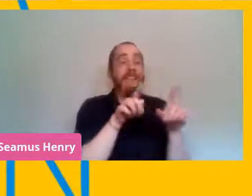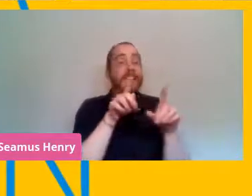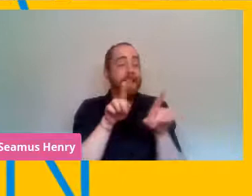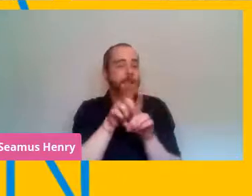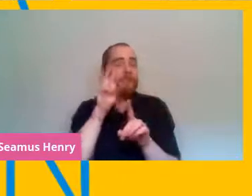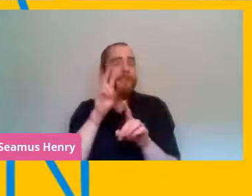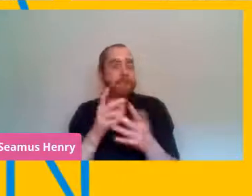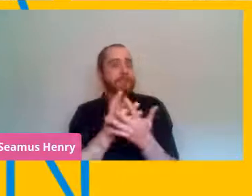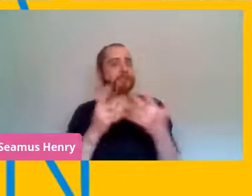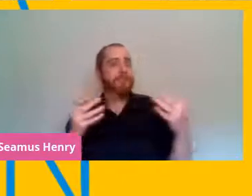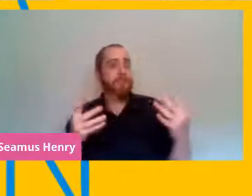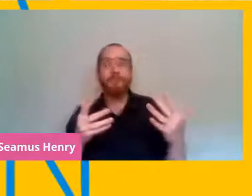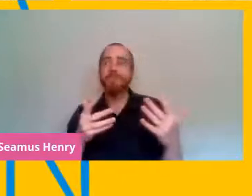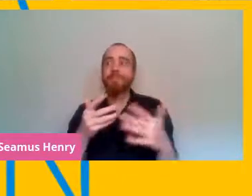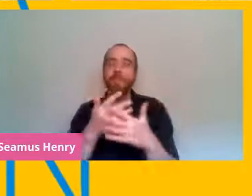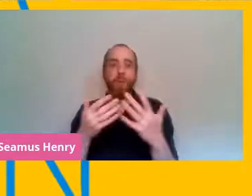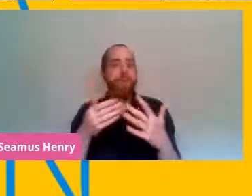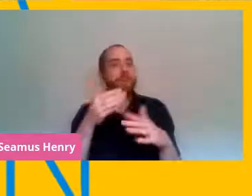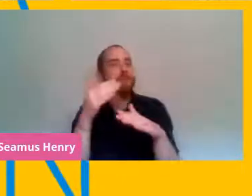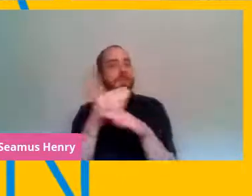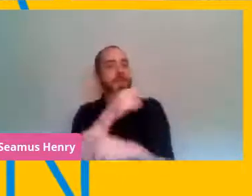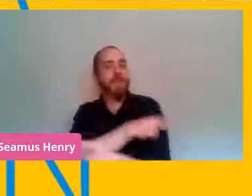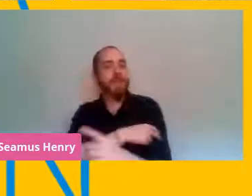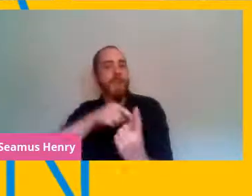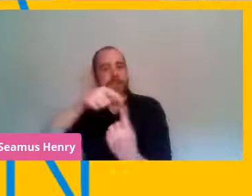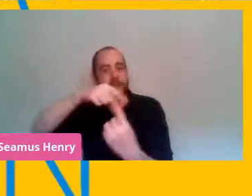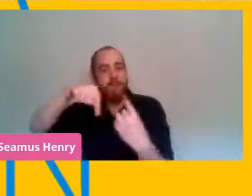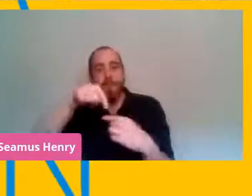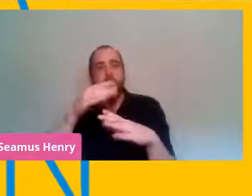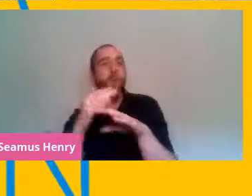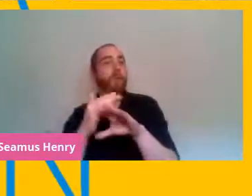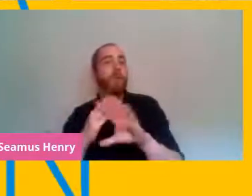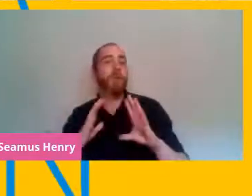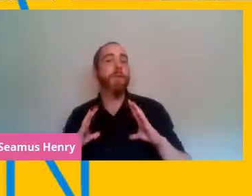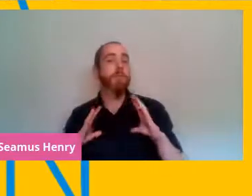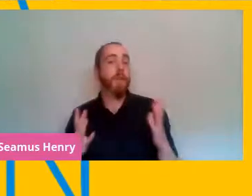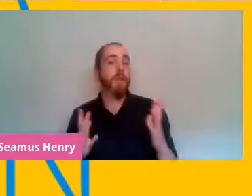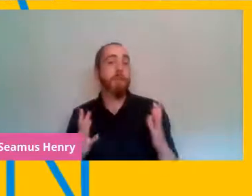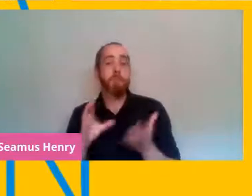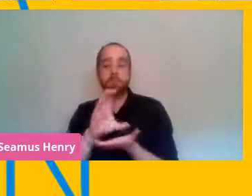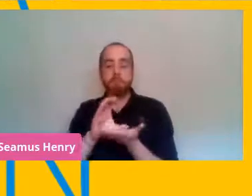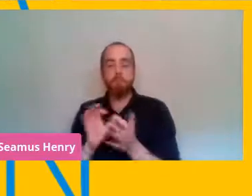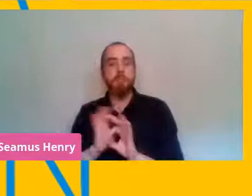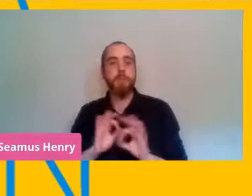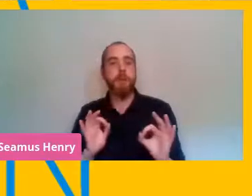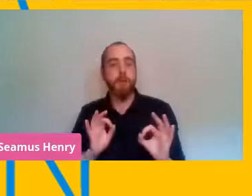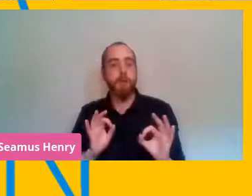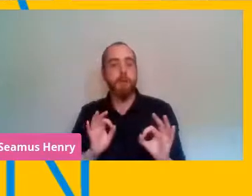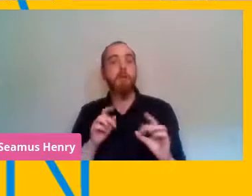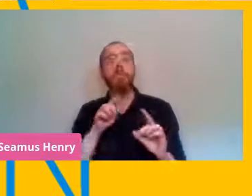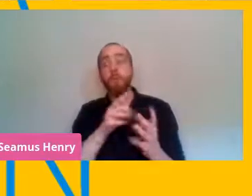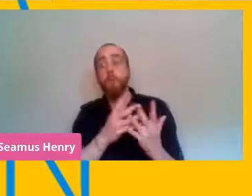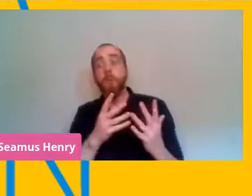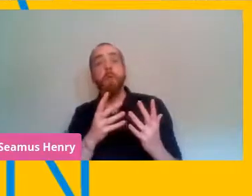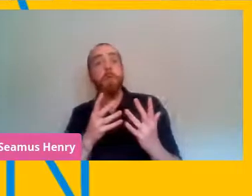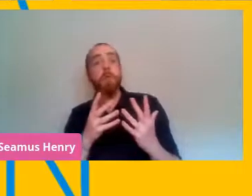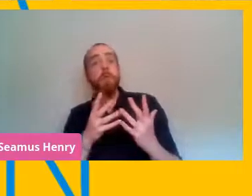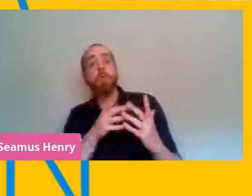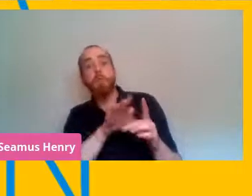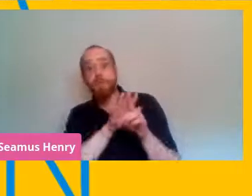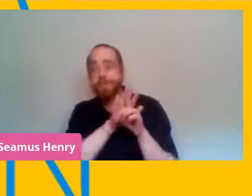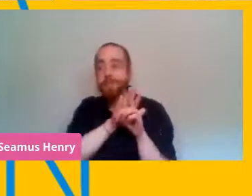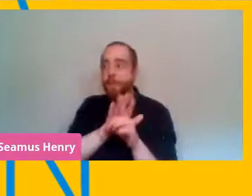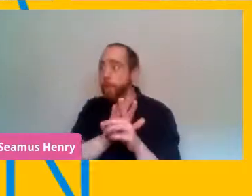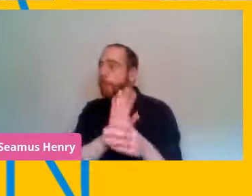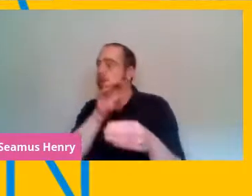such as in Leicester, where studentships for BAME students were advertised, including a significant teaching element. So we really need to oppose